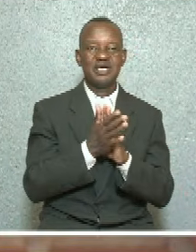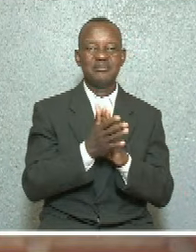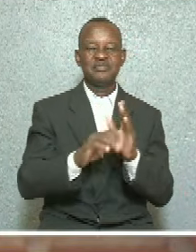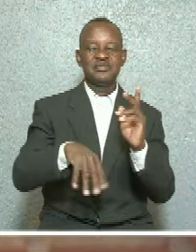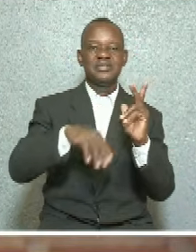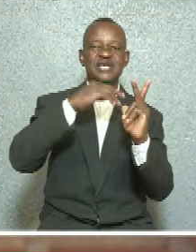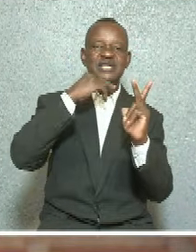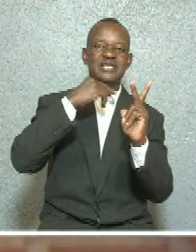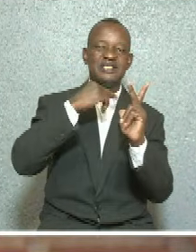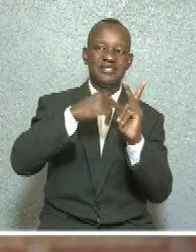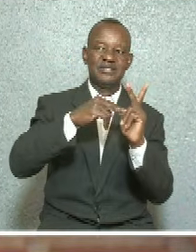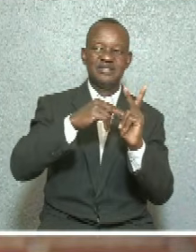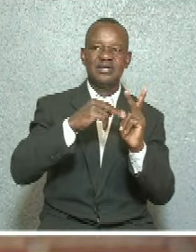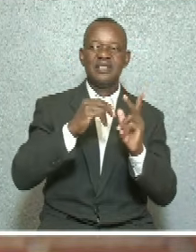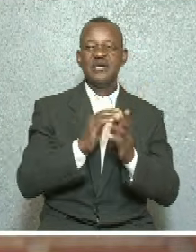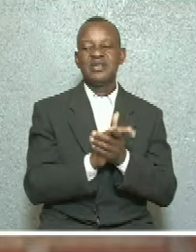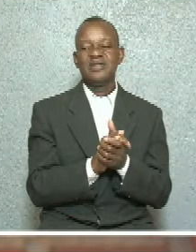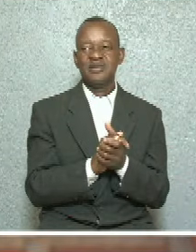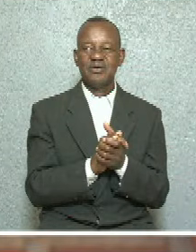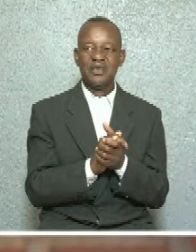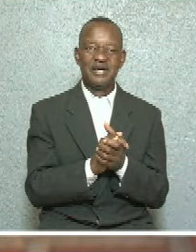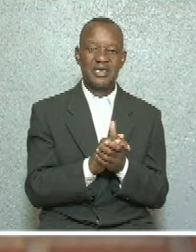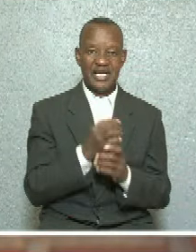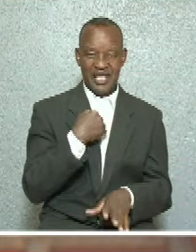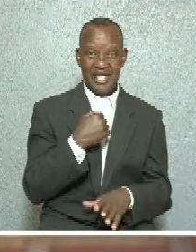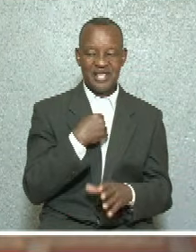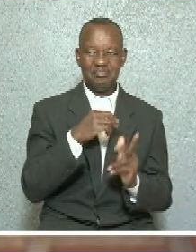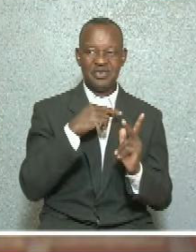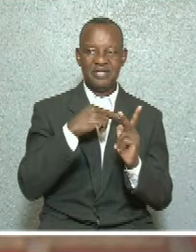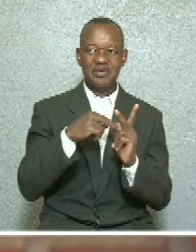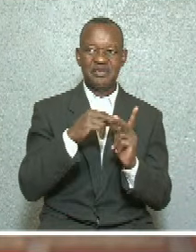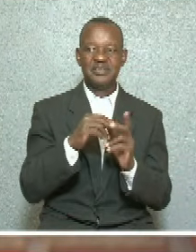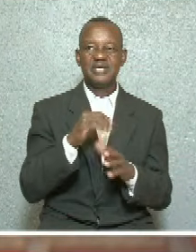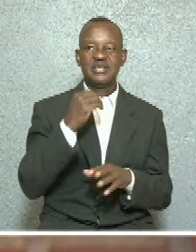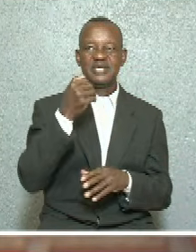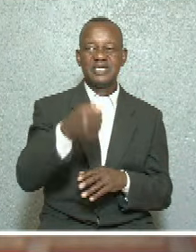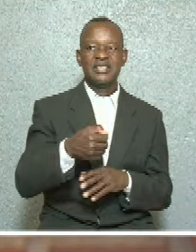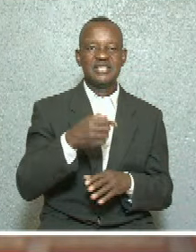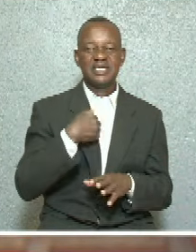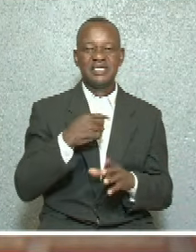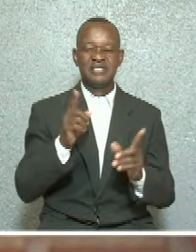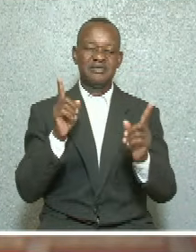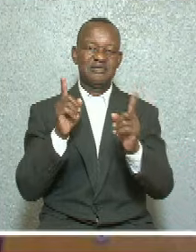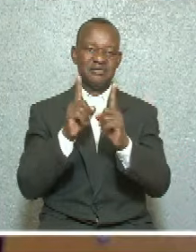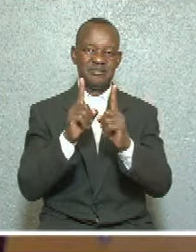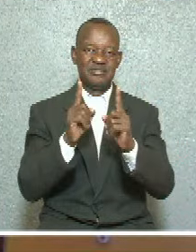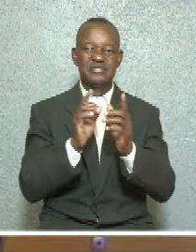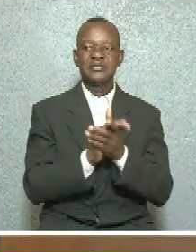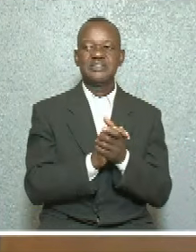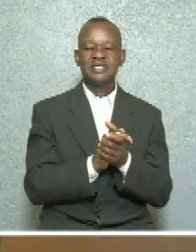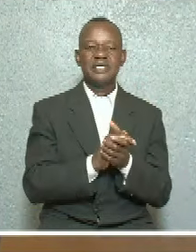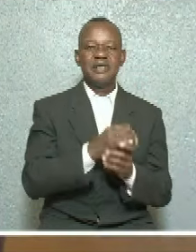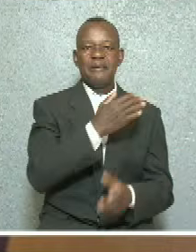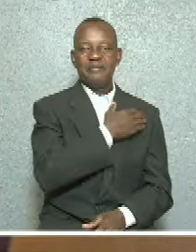it will, our late third president, Dr. Hage G. Geingob, had the ability, the